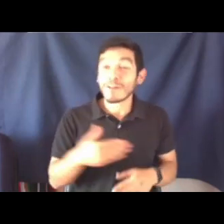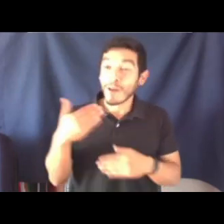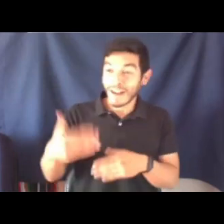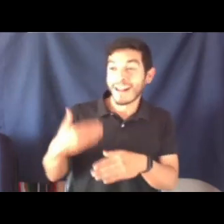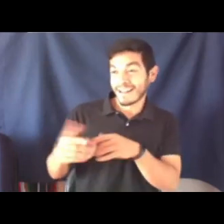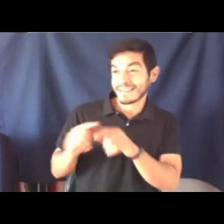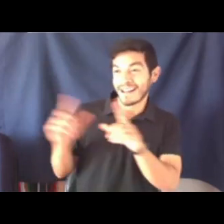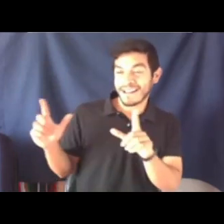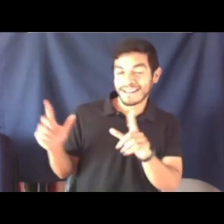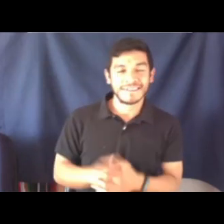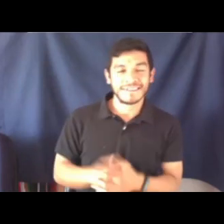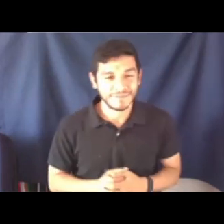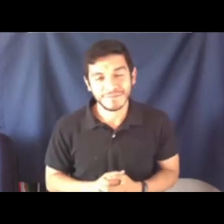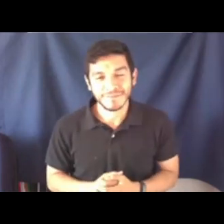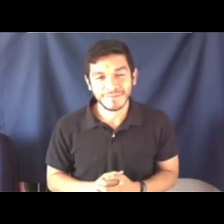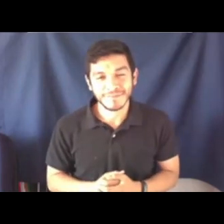Anyway, go ahead, next slide.